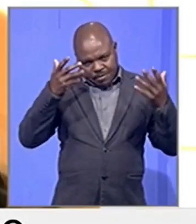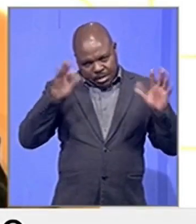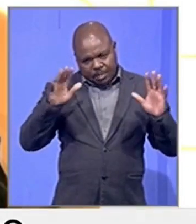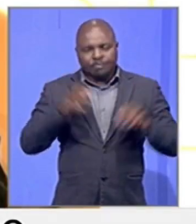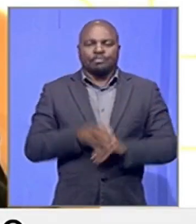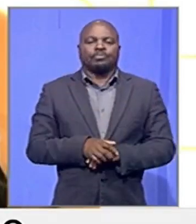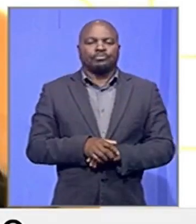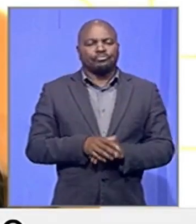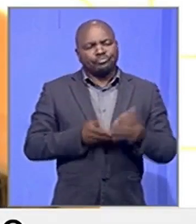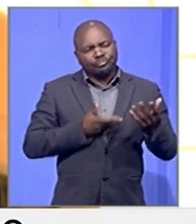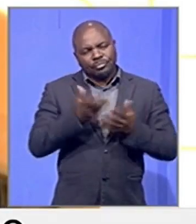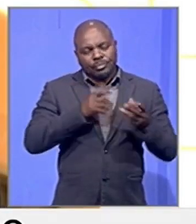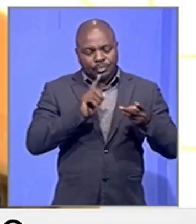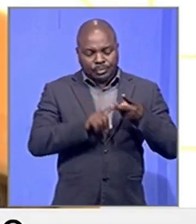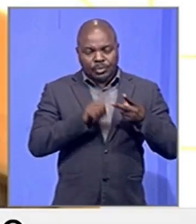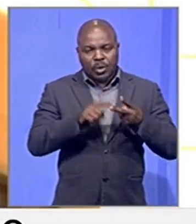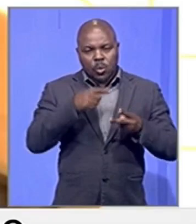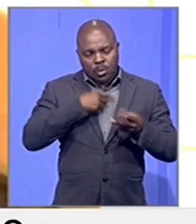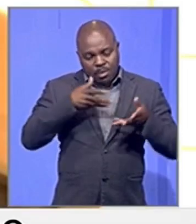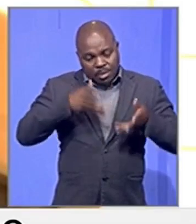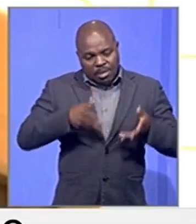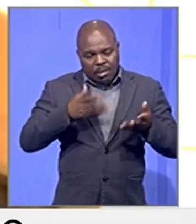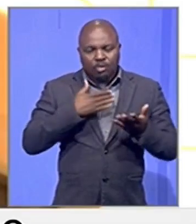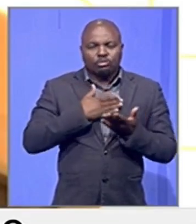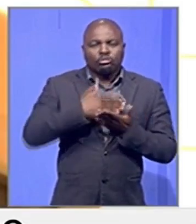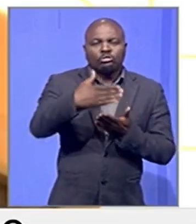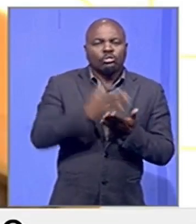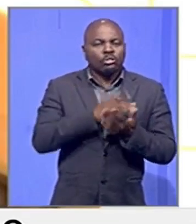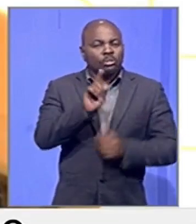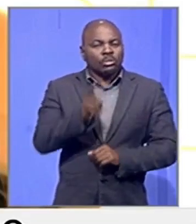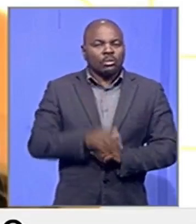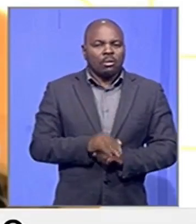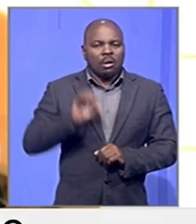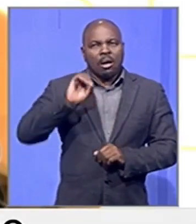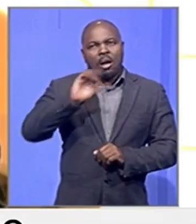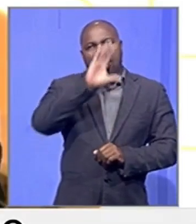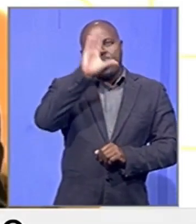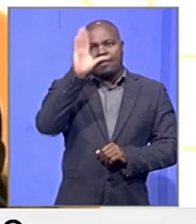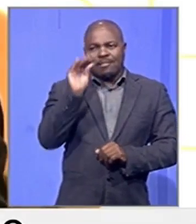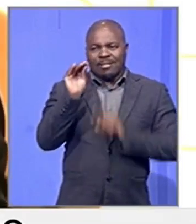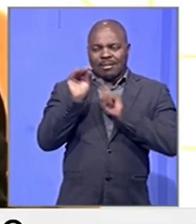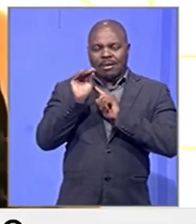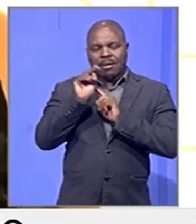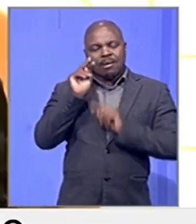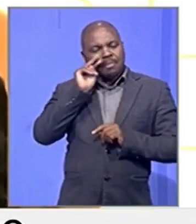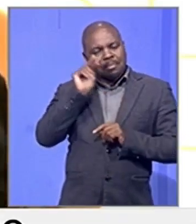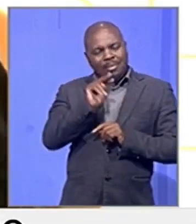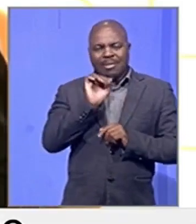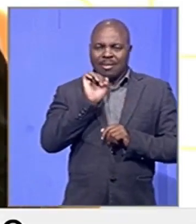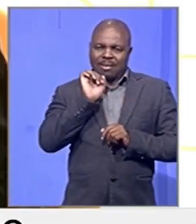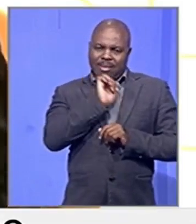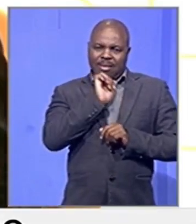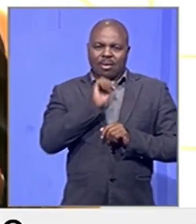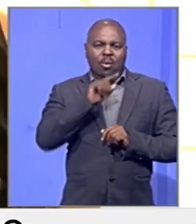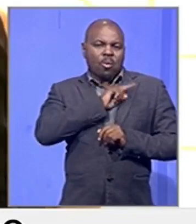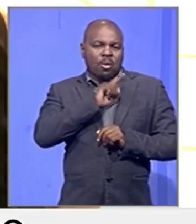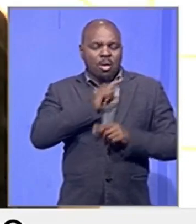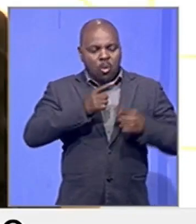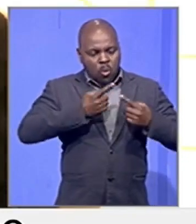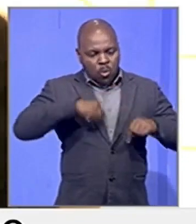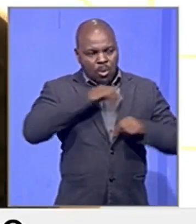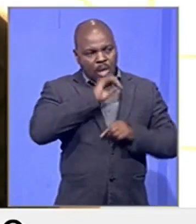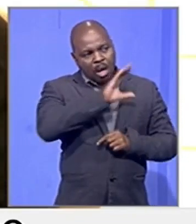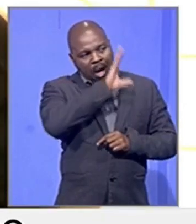forward. And we're also here to share the African perspective, because we have a